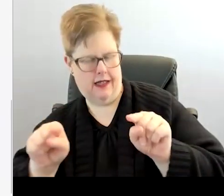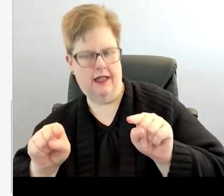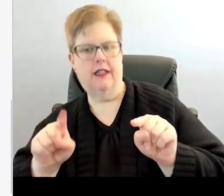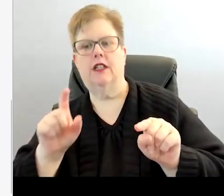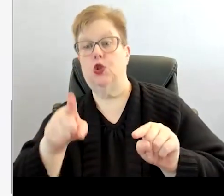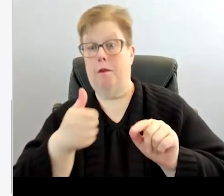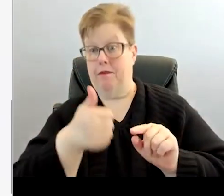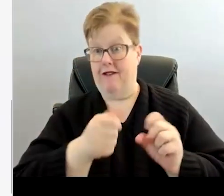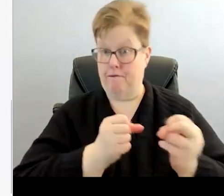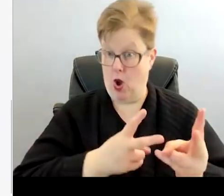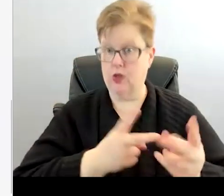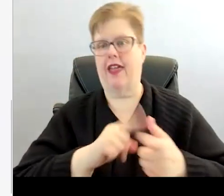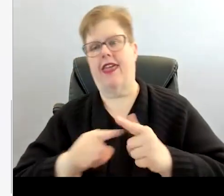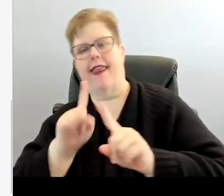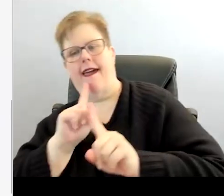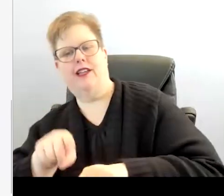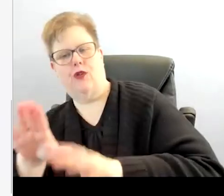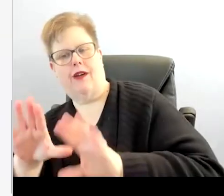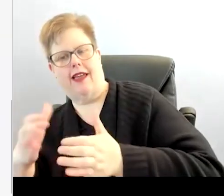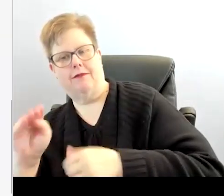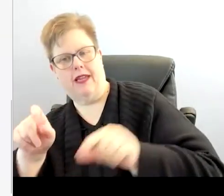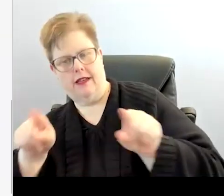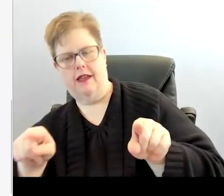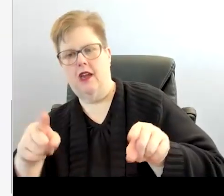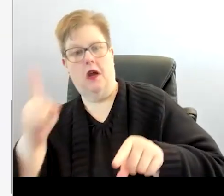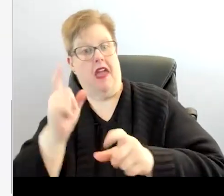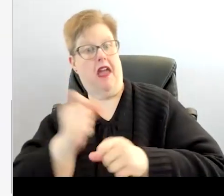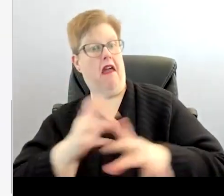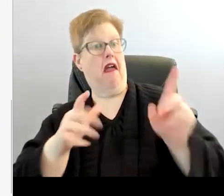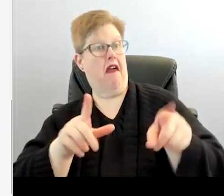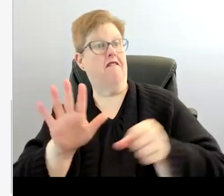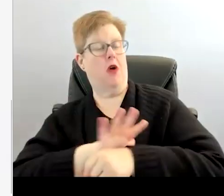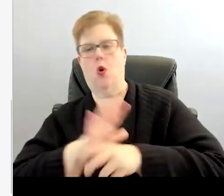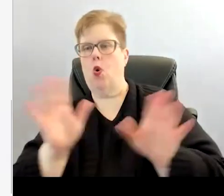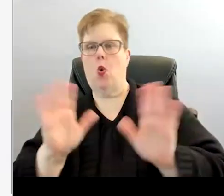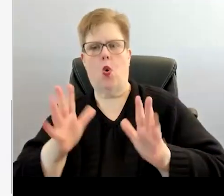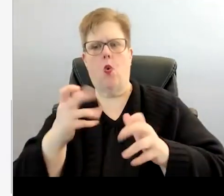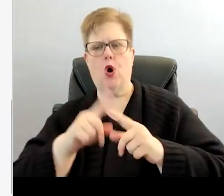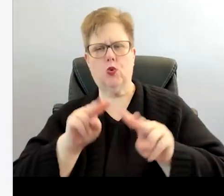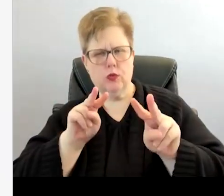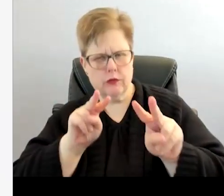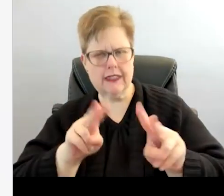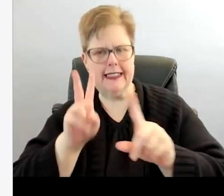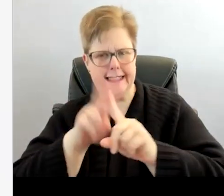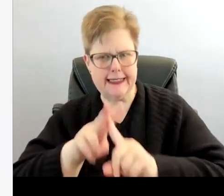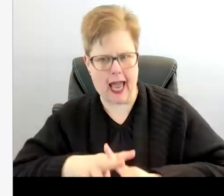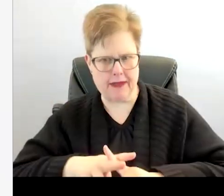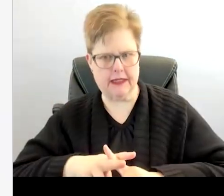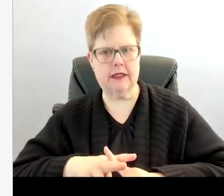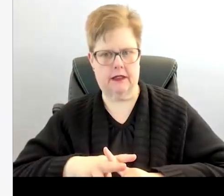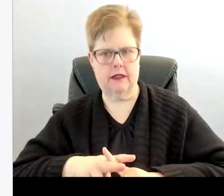very important that you don't just glance at this and say this is the full picture. You're really going to want to look at the assignments and the